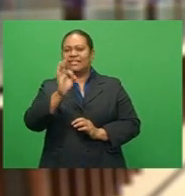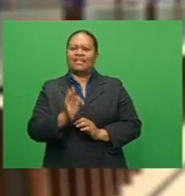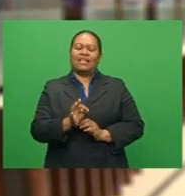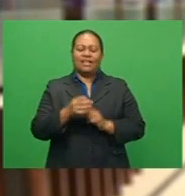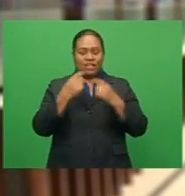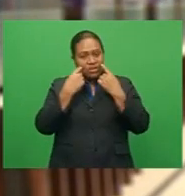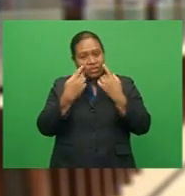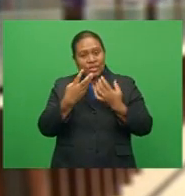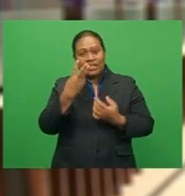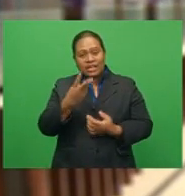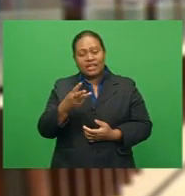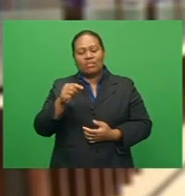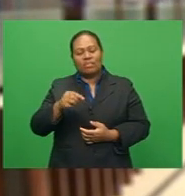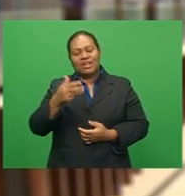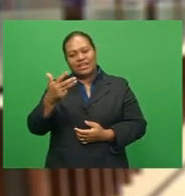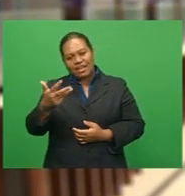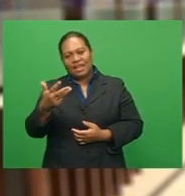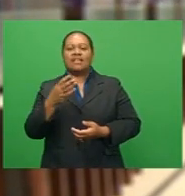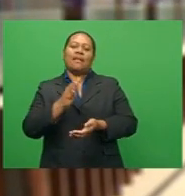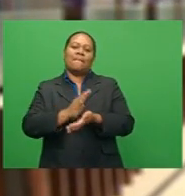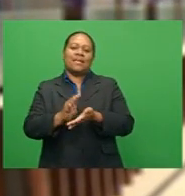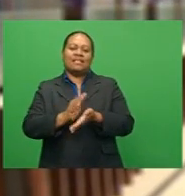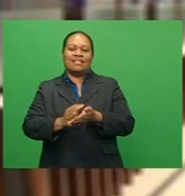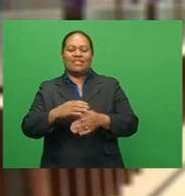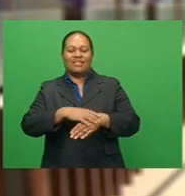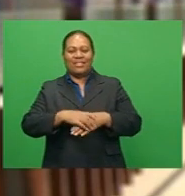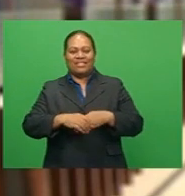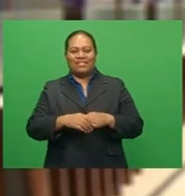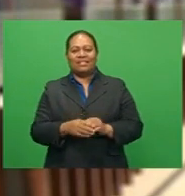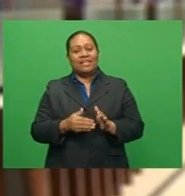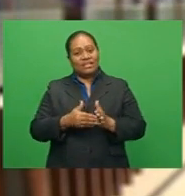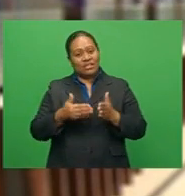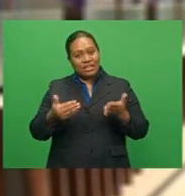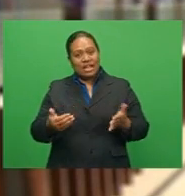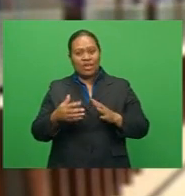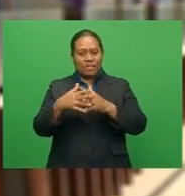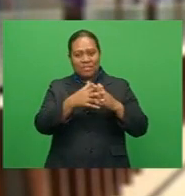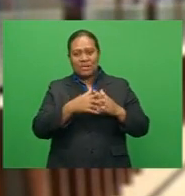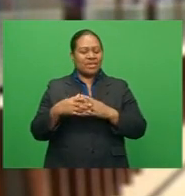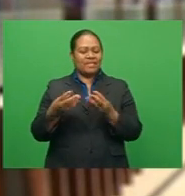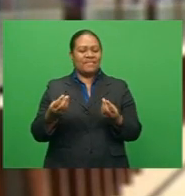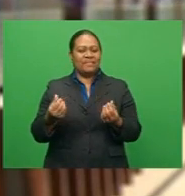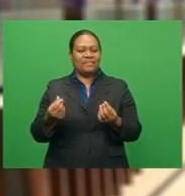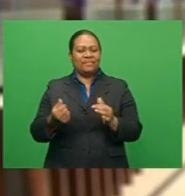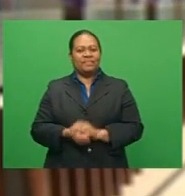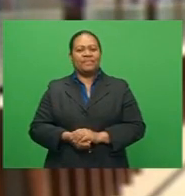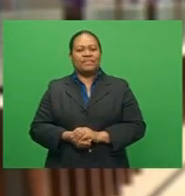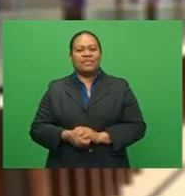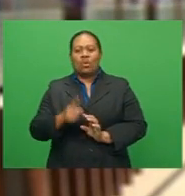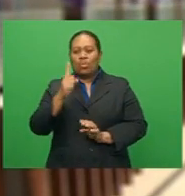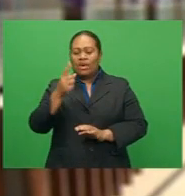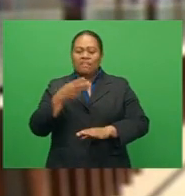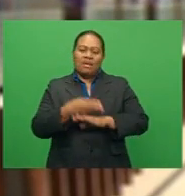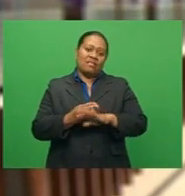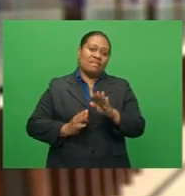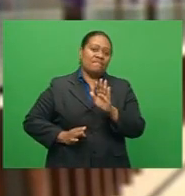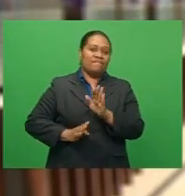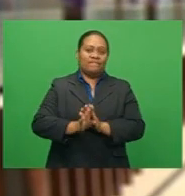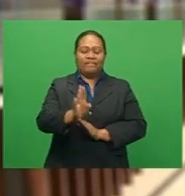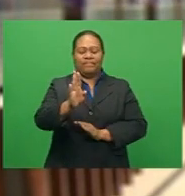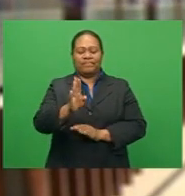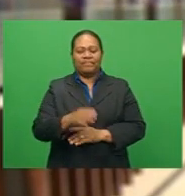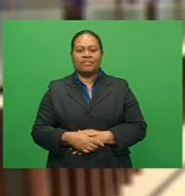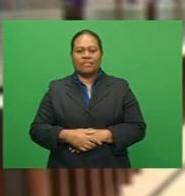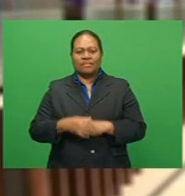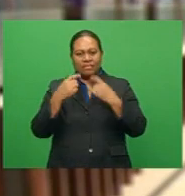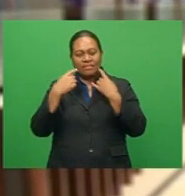at $3.39 billion. Meanwhile, the US dollar hovers near a 1-month high as investors opted